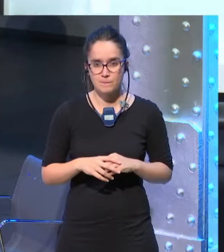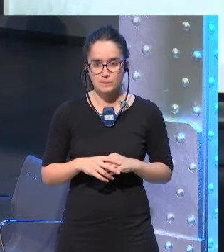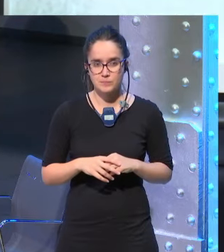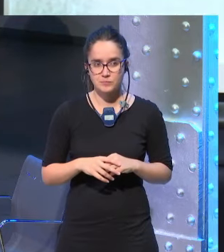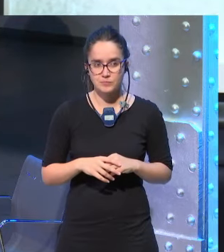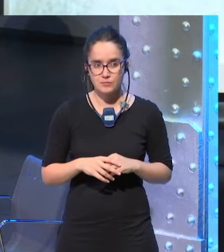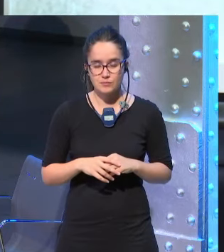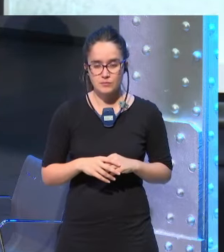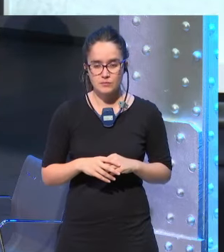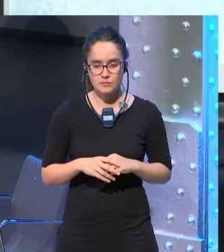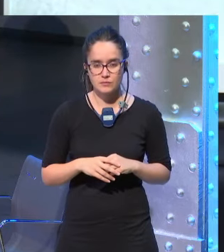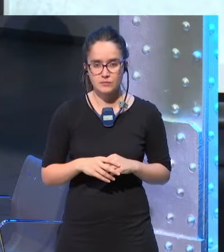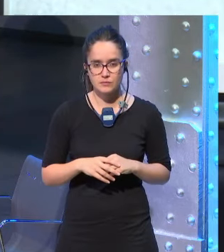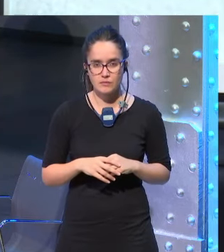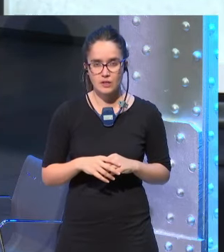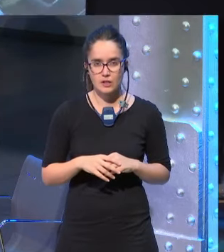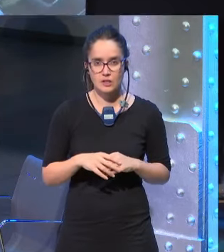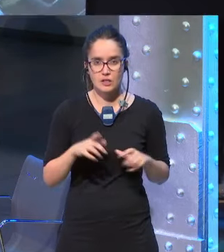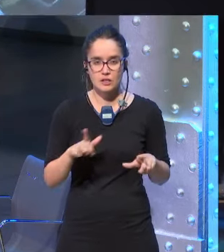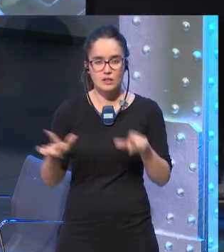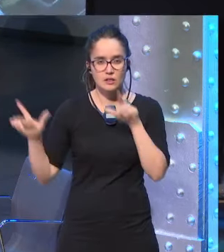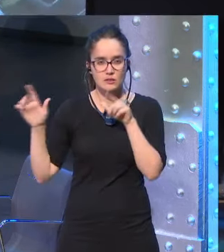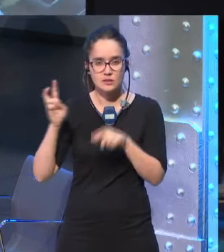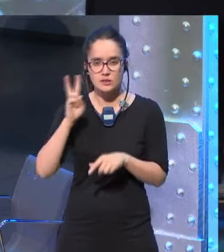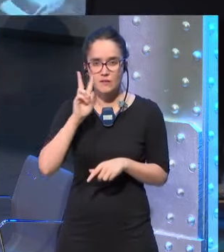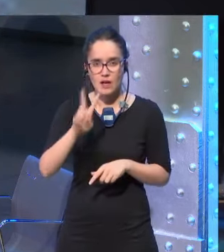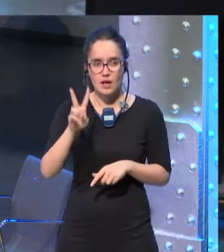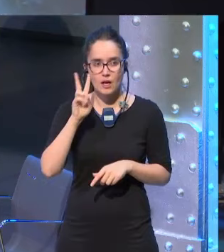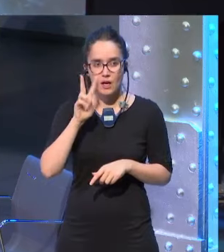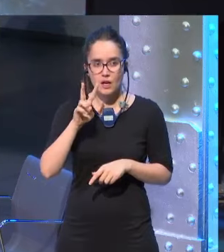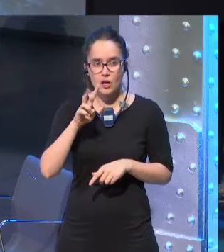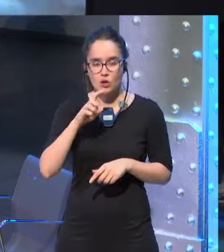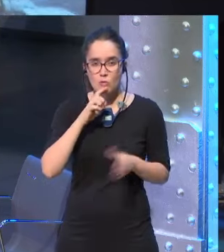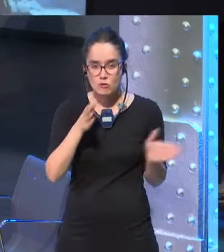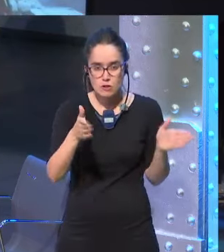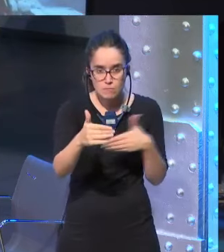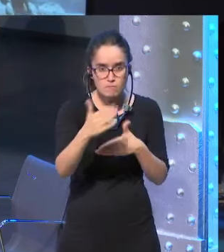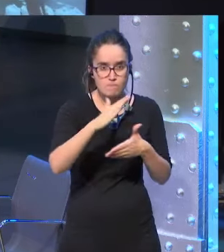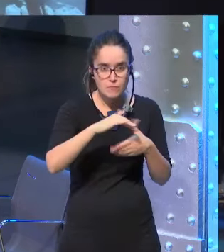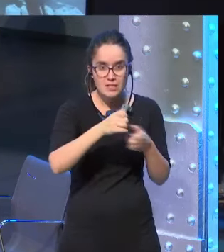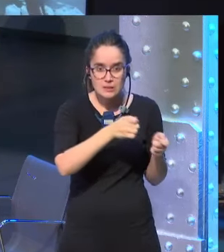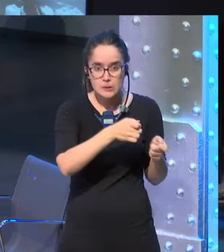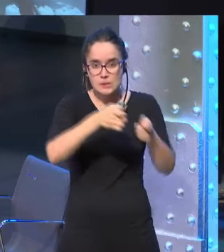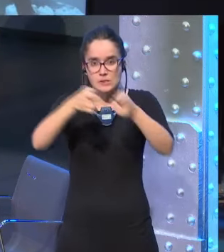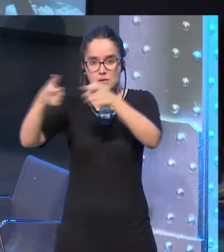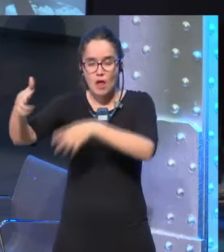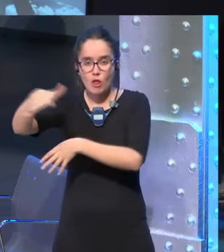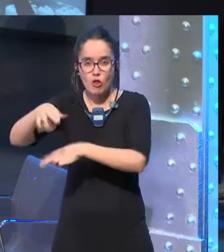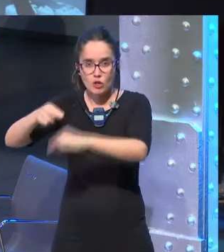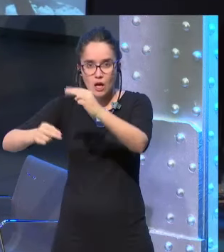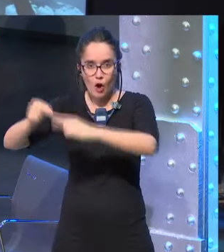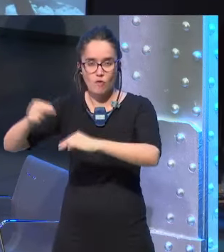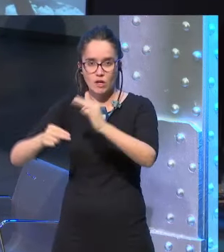Here you see it gets packed, gets transported on the building site. And now this is not a factory back area